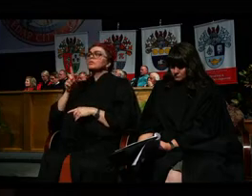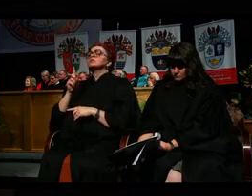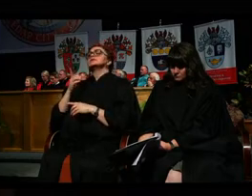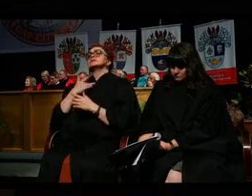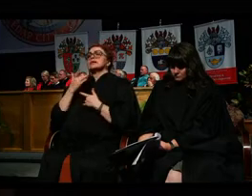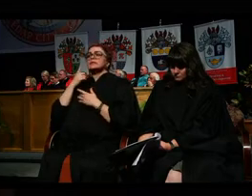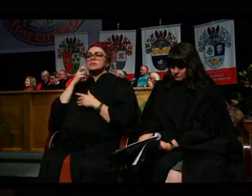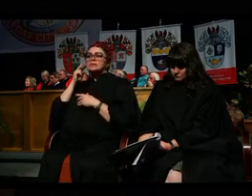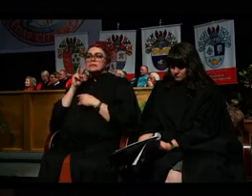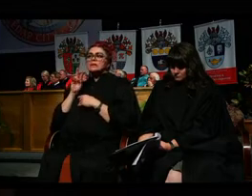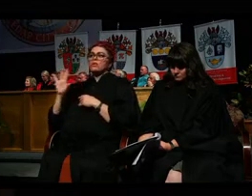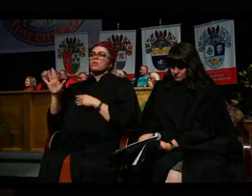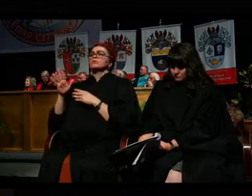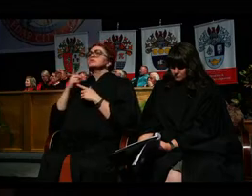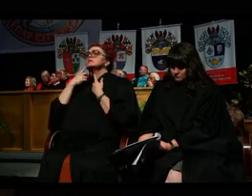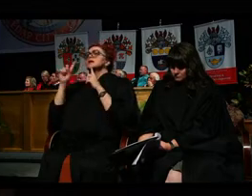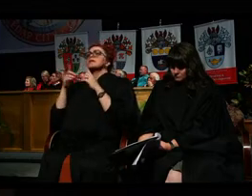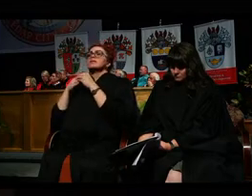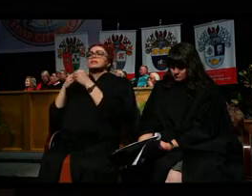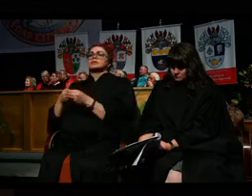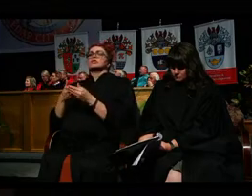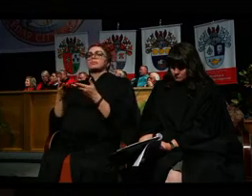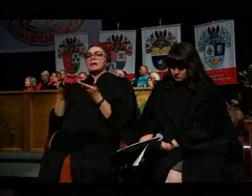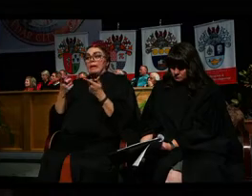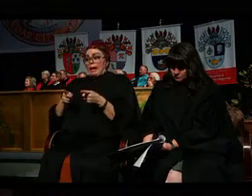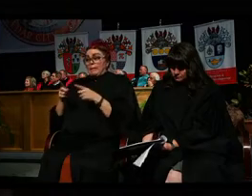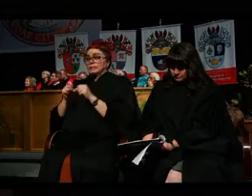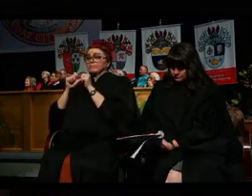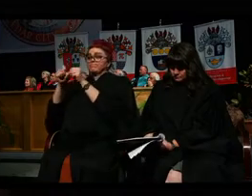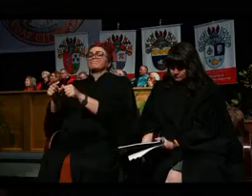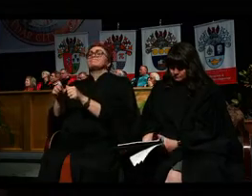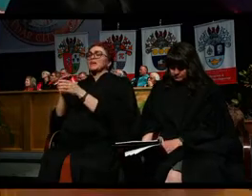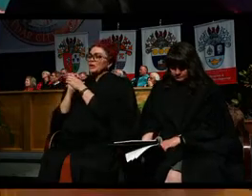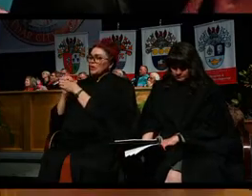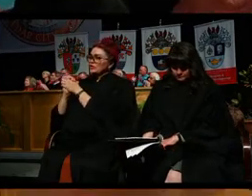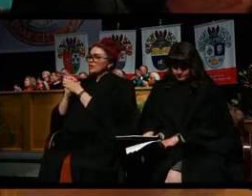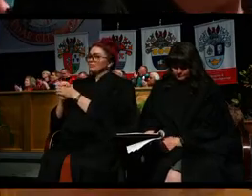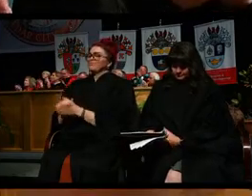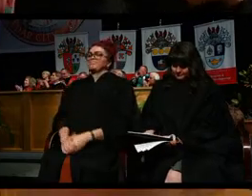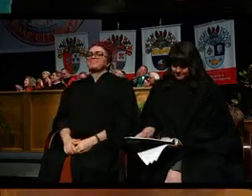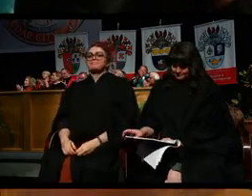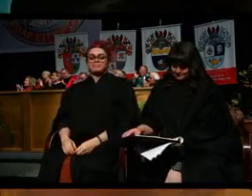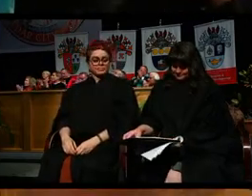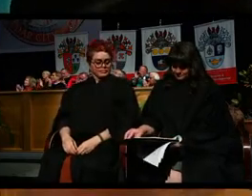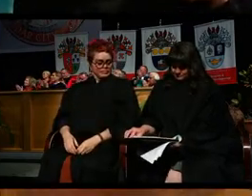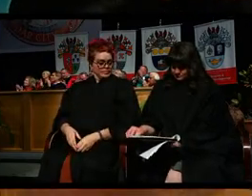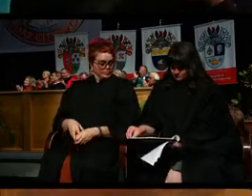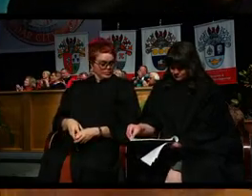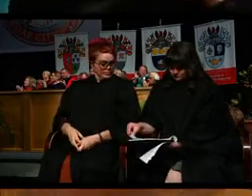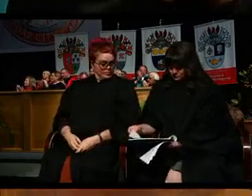action and the great things you will do for Southern Utah University. Congratulations.